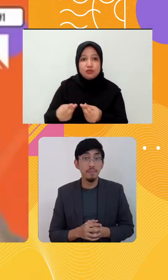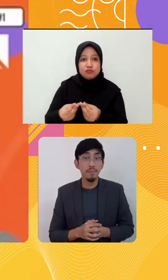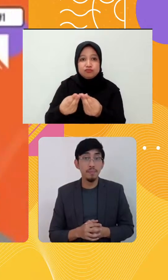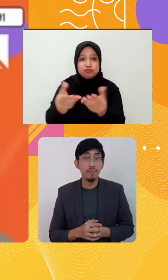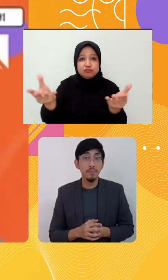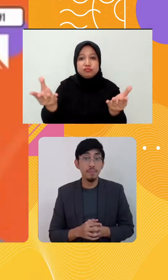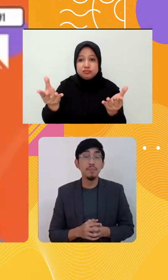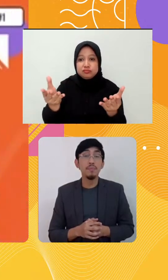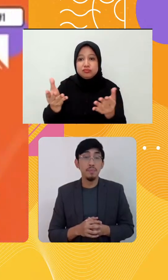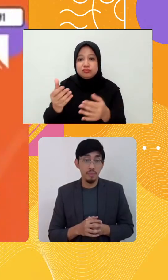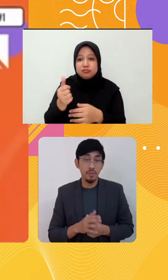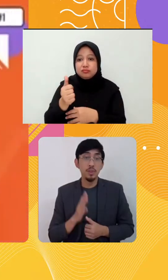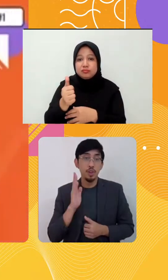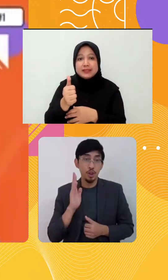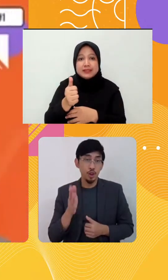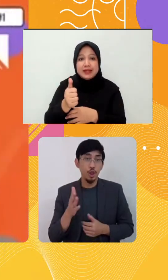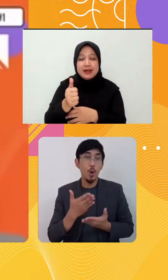our